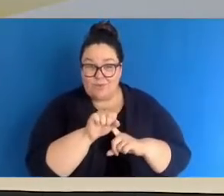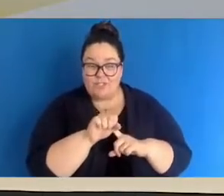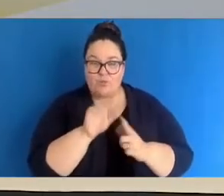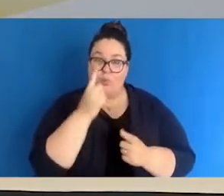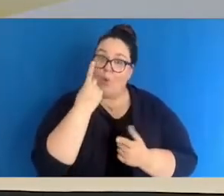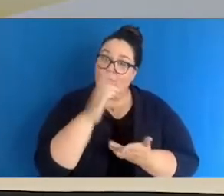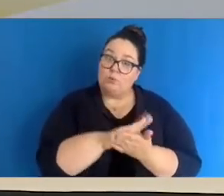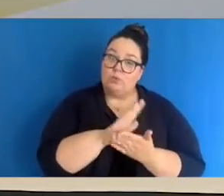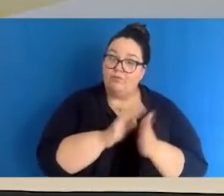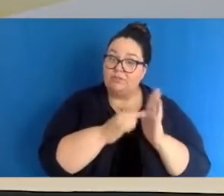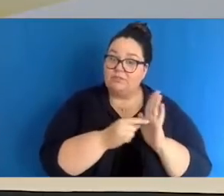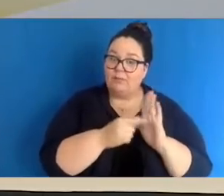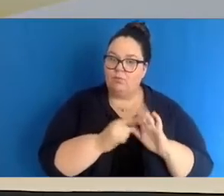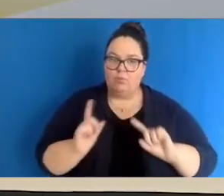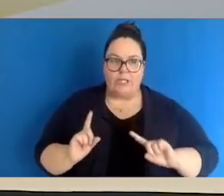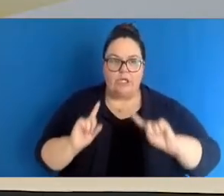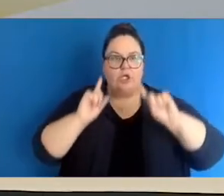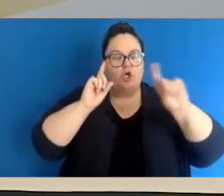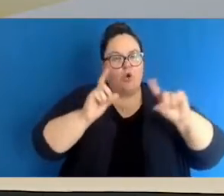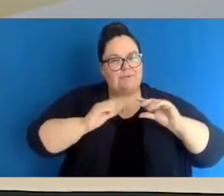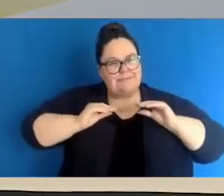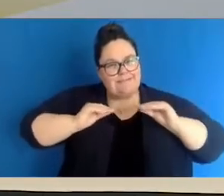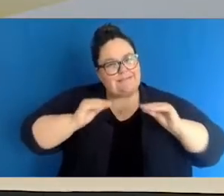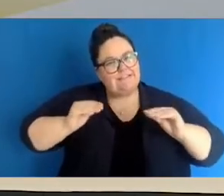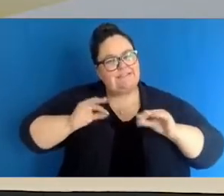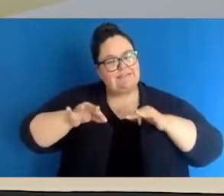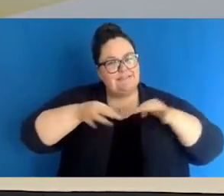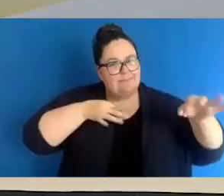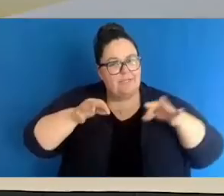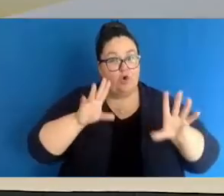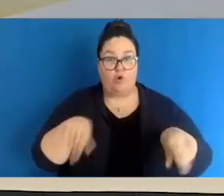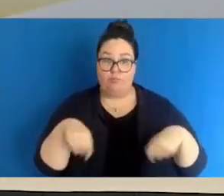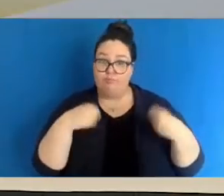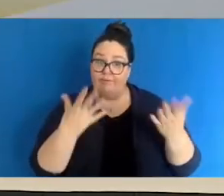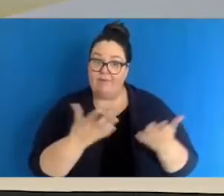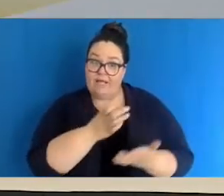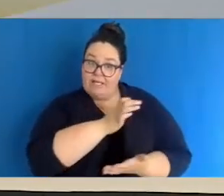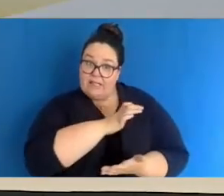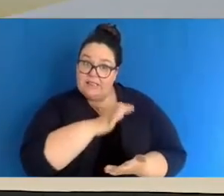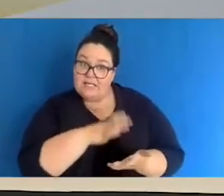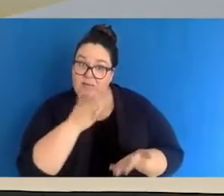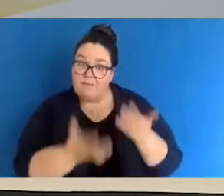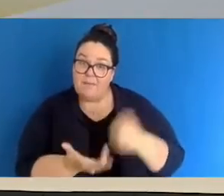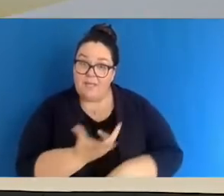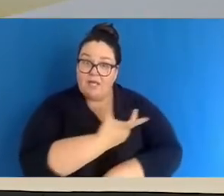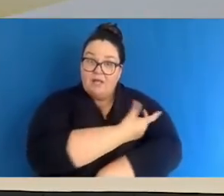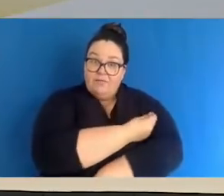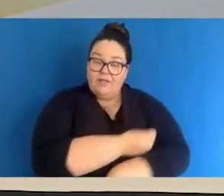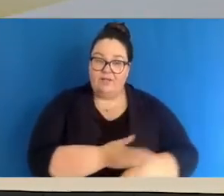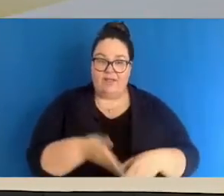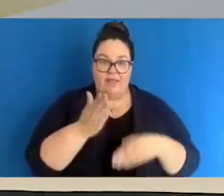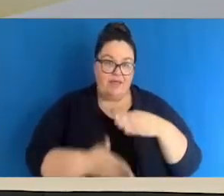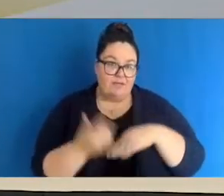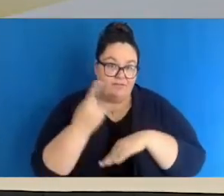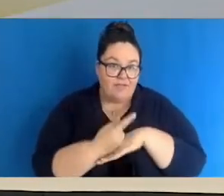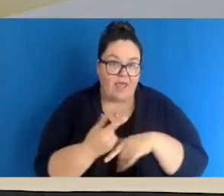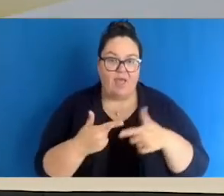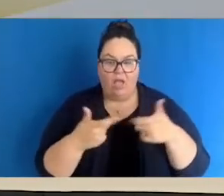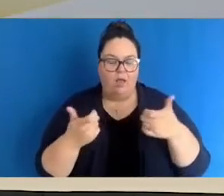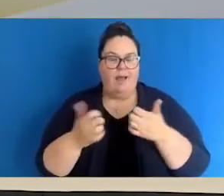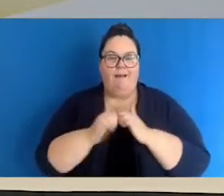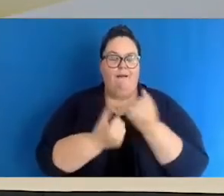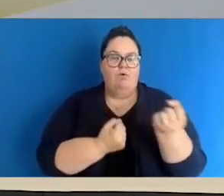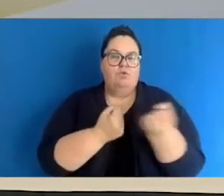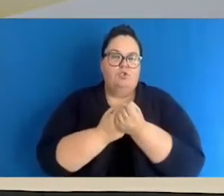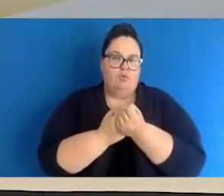school, we can go do education. Can we provide more opportunities for vaccination at the end of school? What can we do to help support